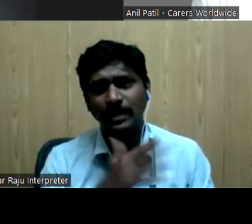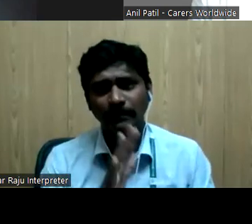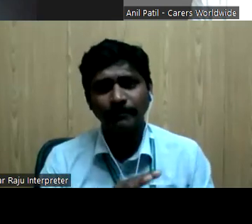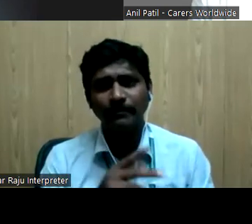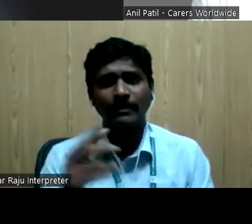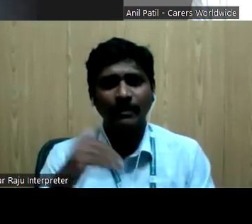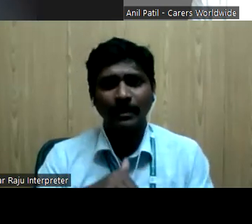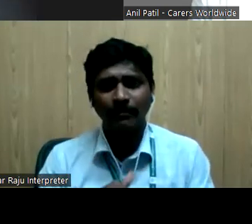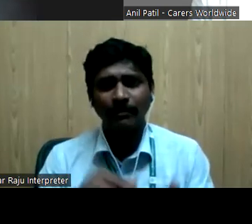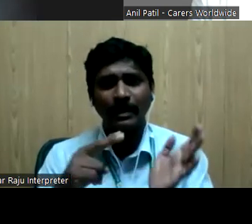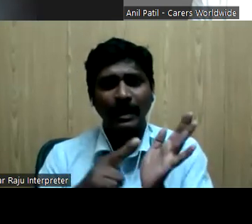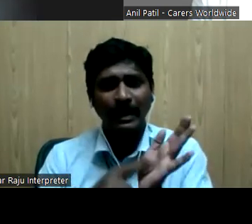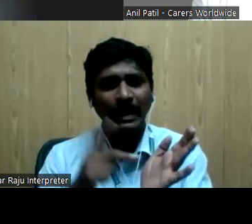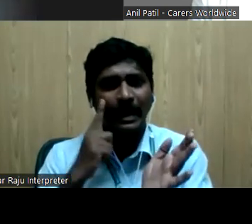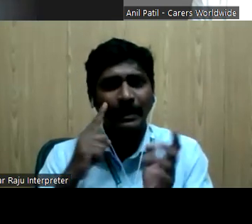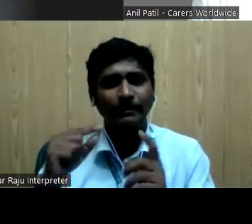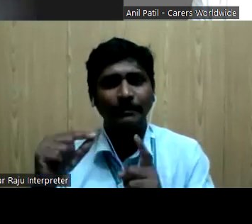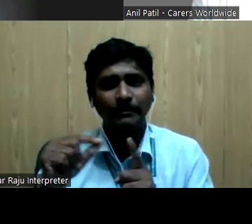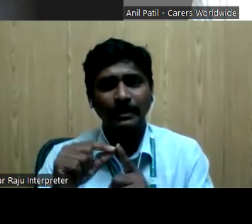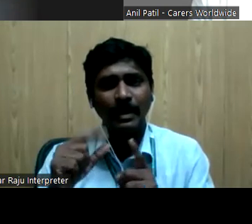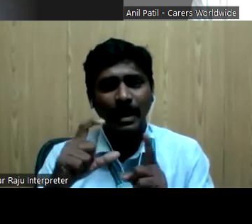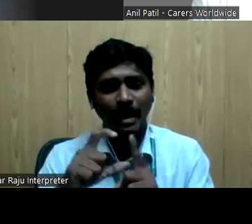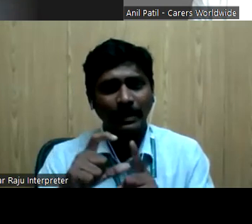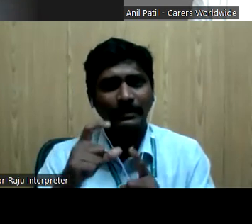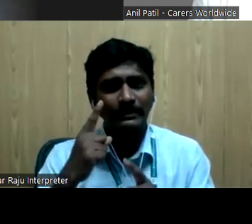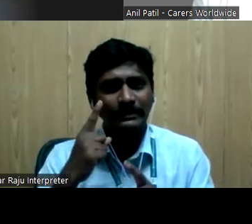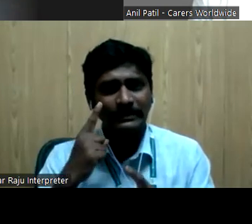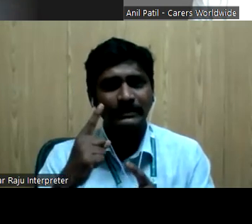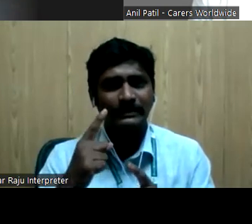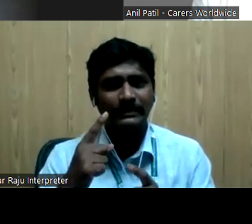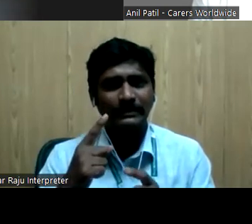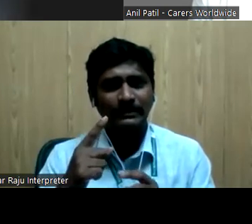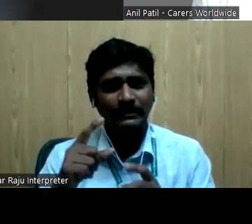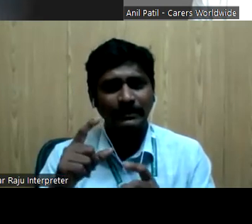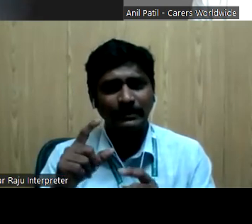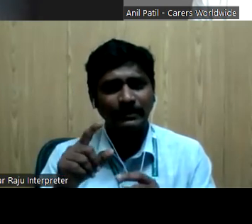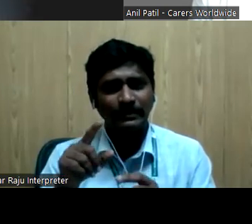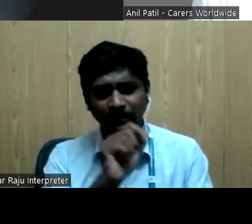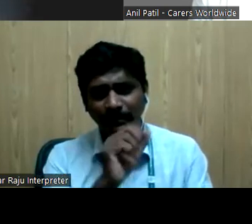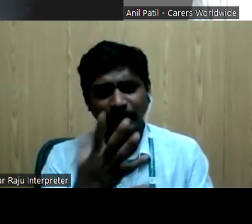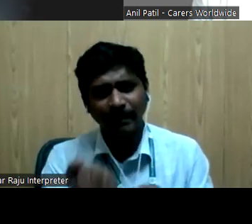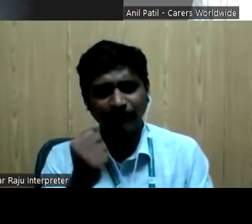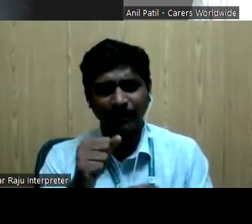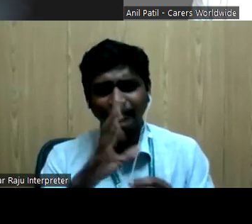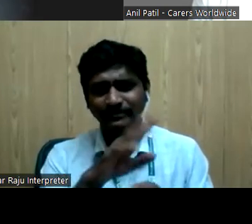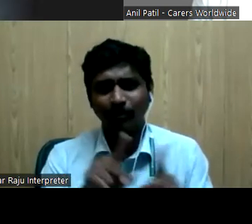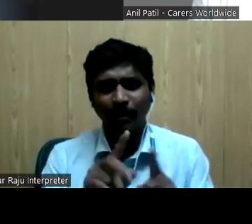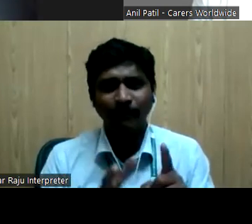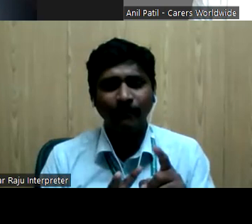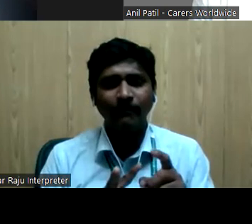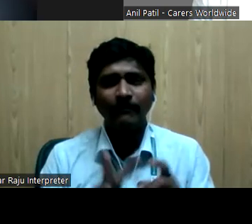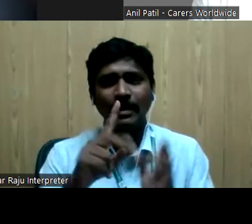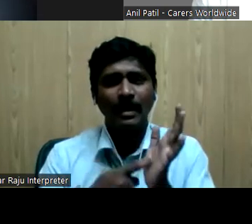NIEPID having respite. We had been to Patna for a project, and what we found is even under the